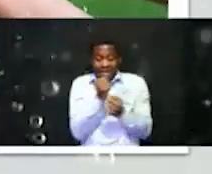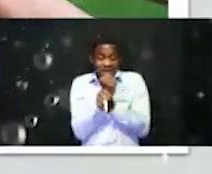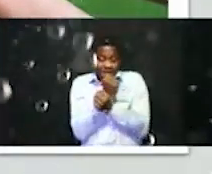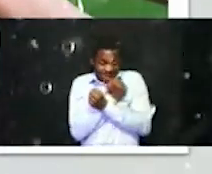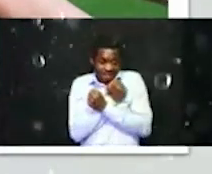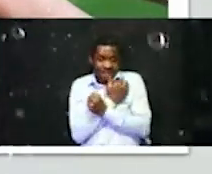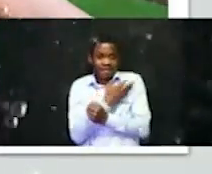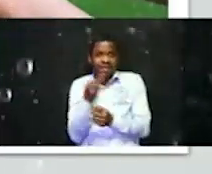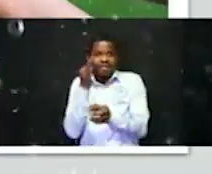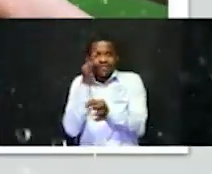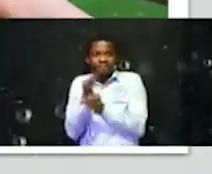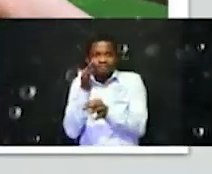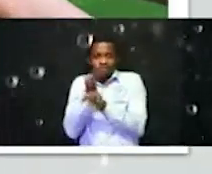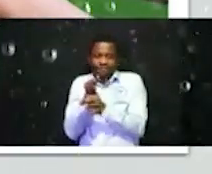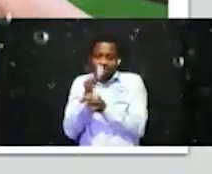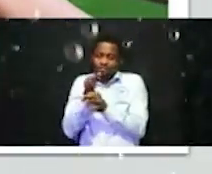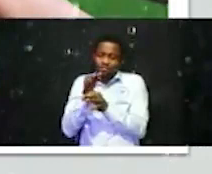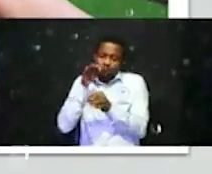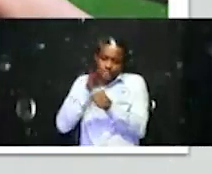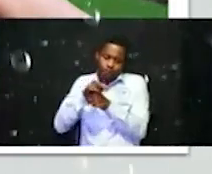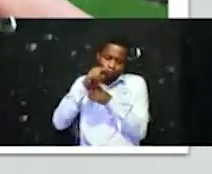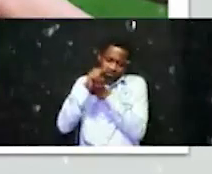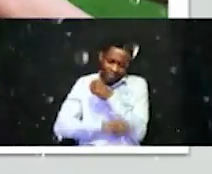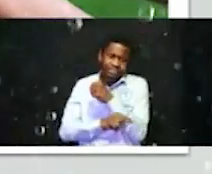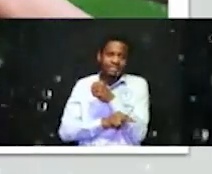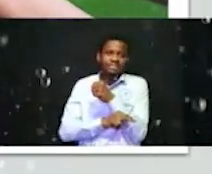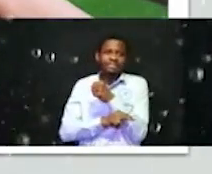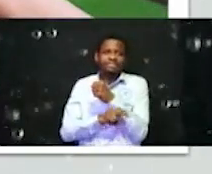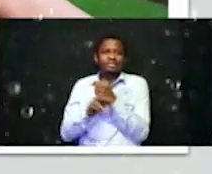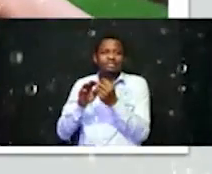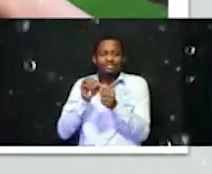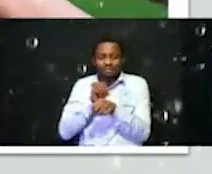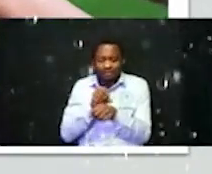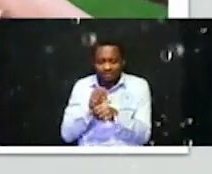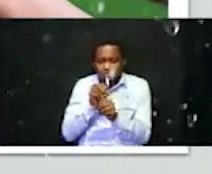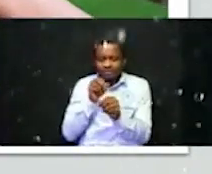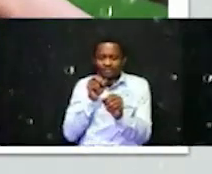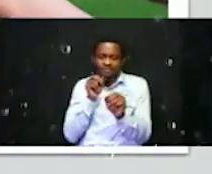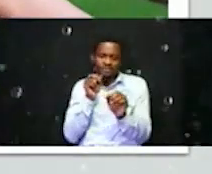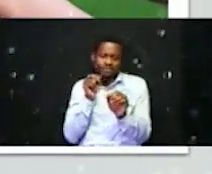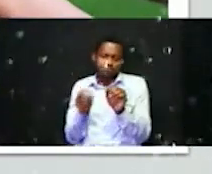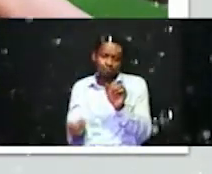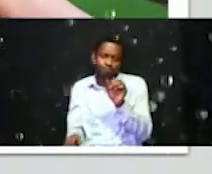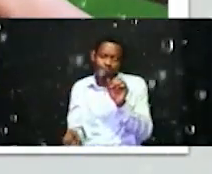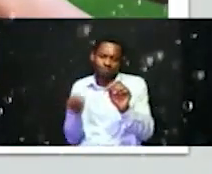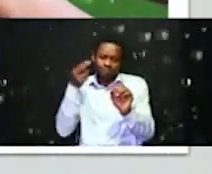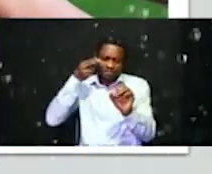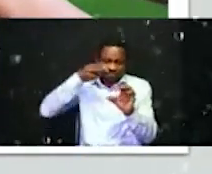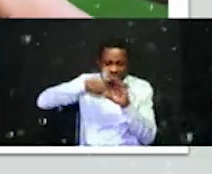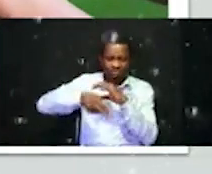eni nukredie emye wadie nyina ma. Now let love and faithfulness invest